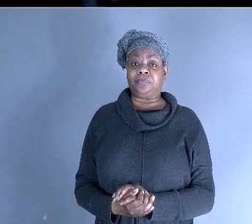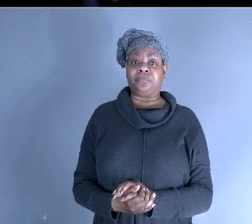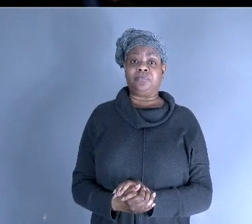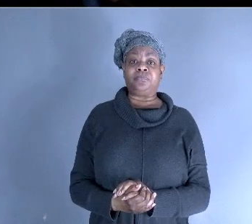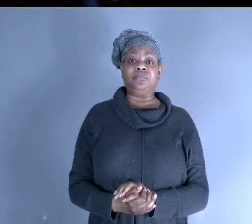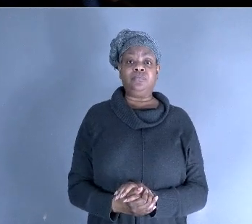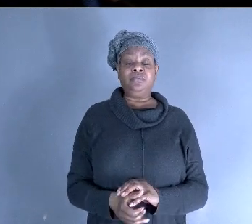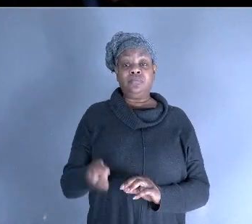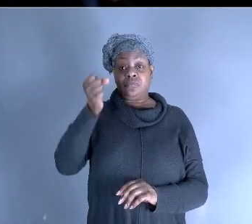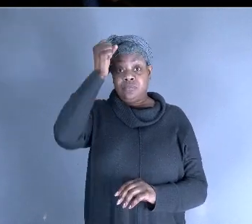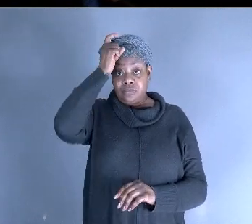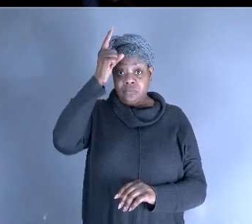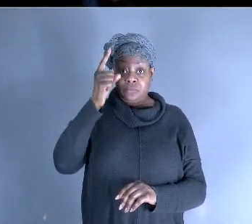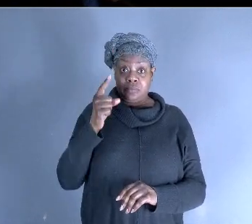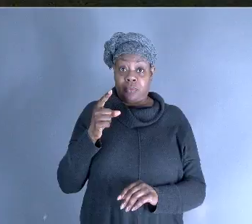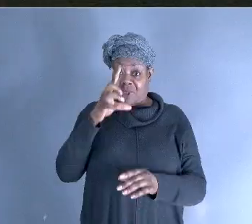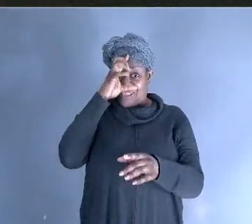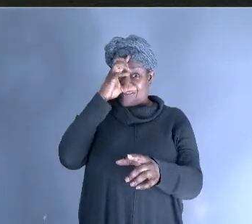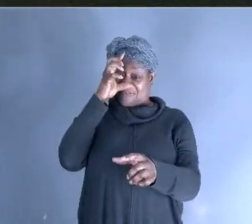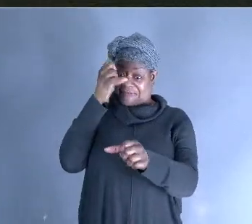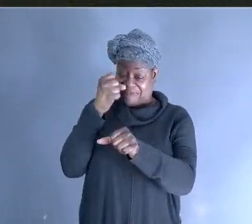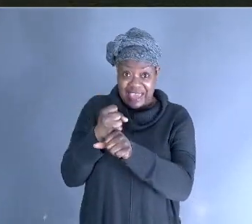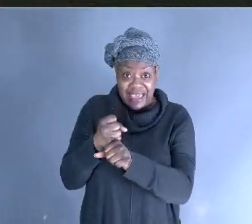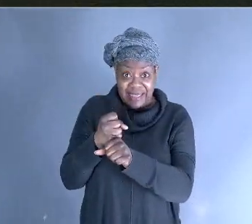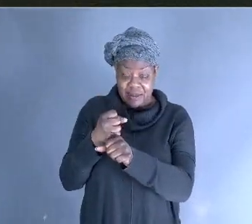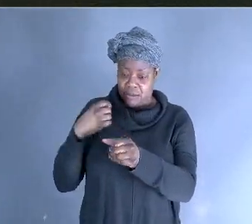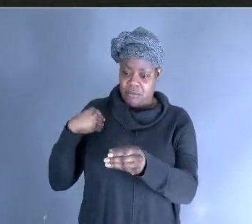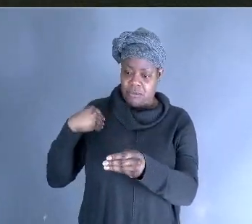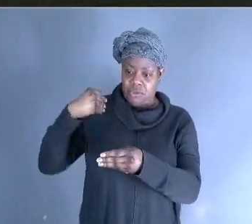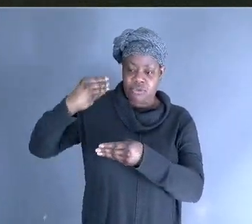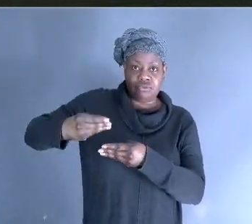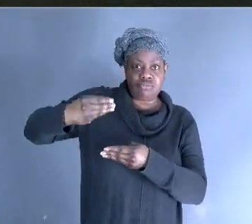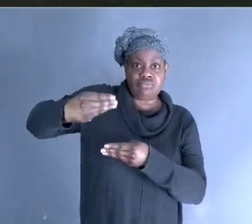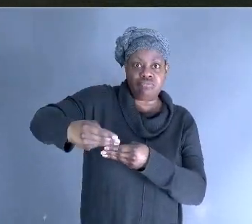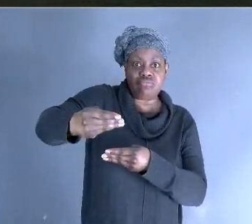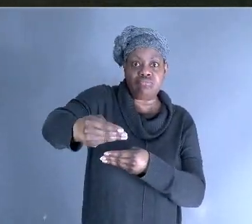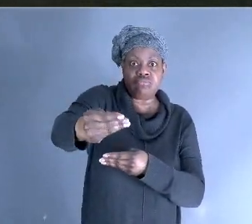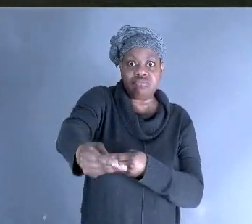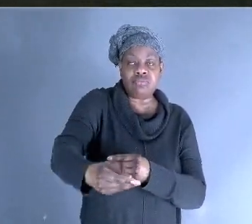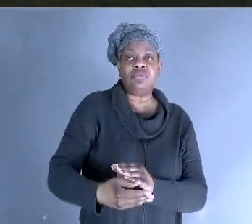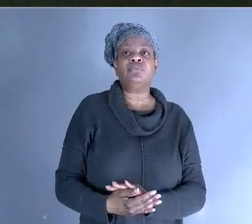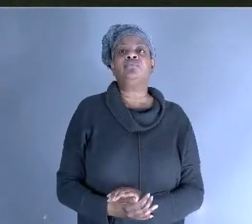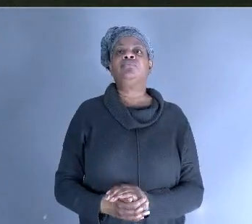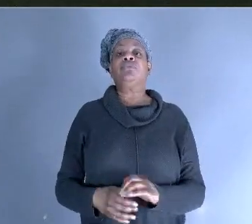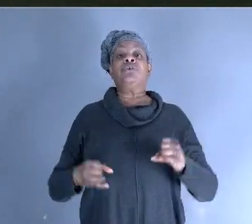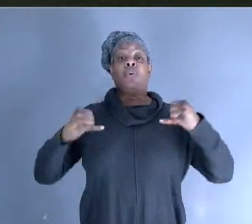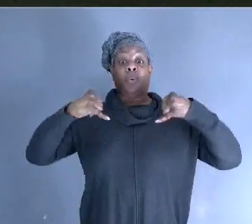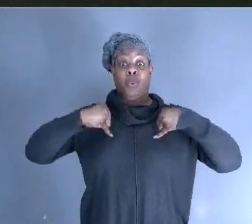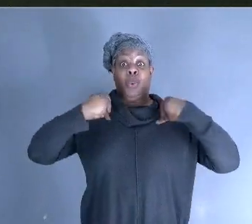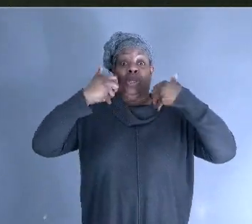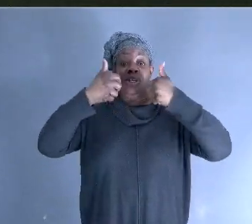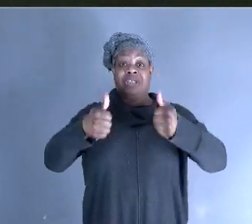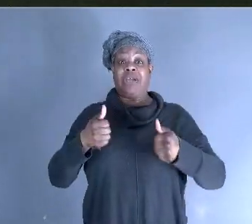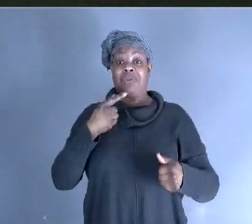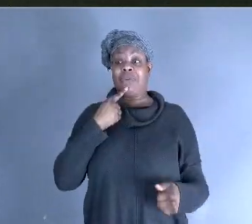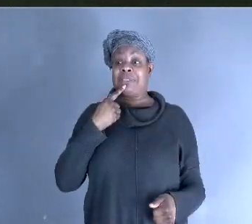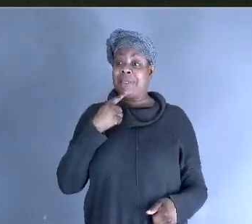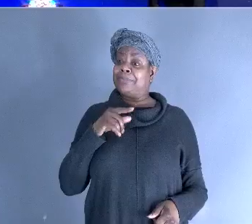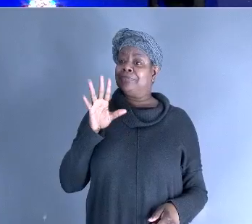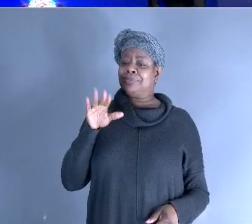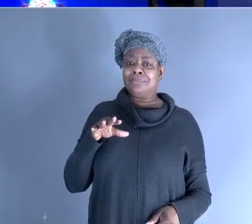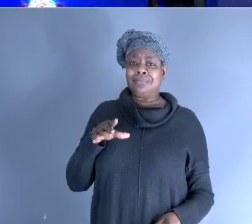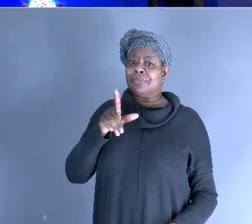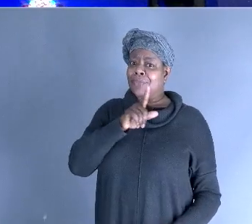you're going to leave for the generations to follow. So Joshua says, Look, the Lord, If the Lord is